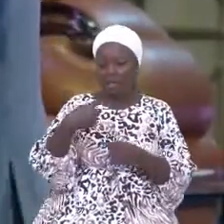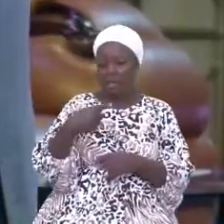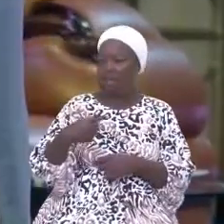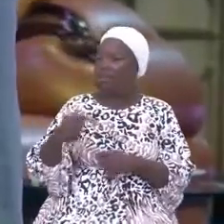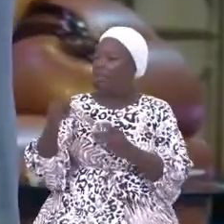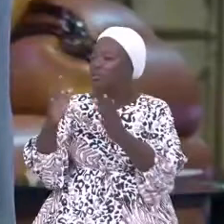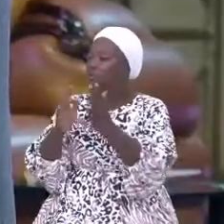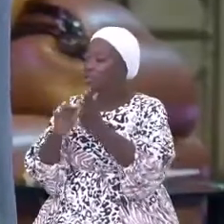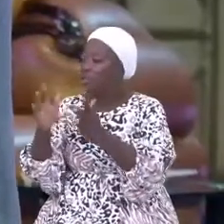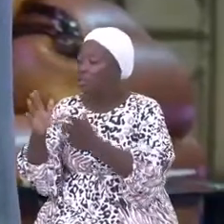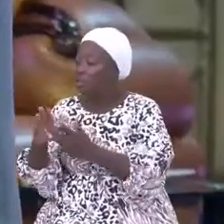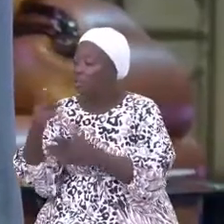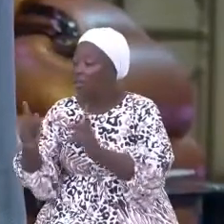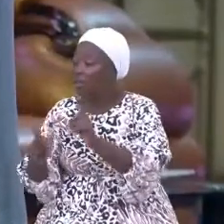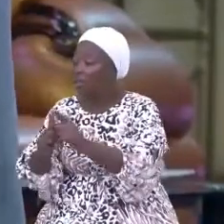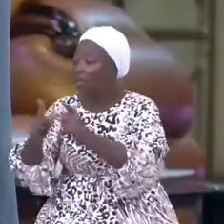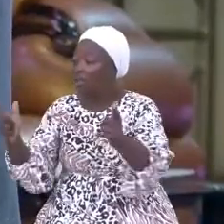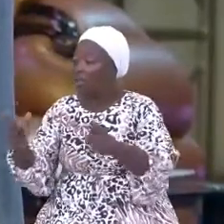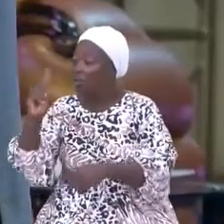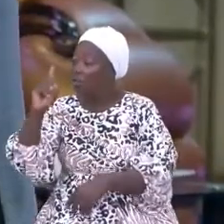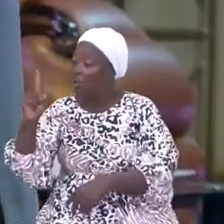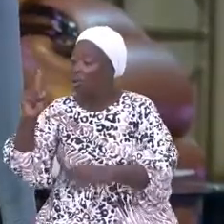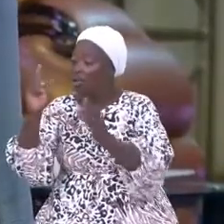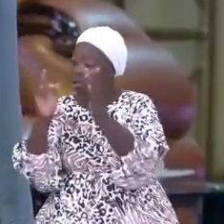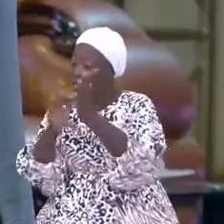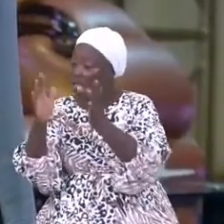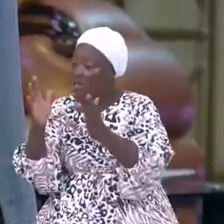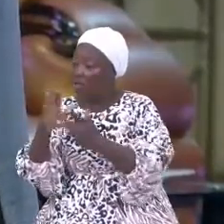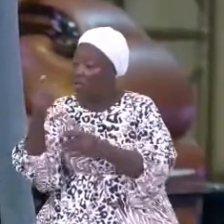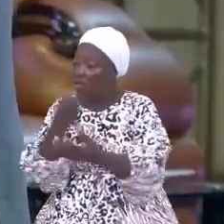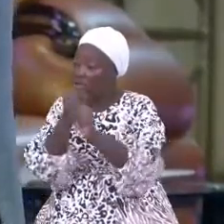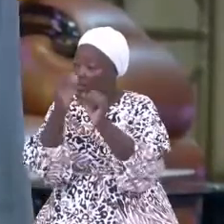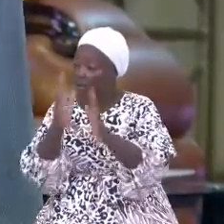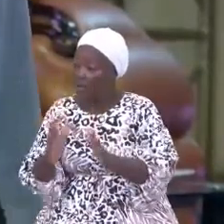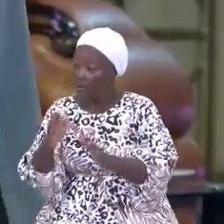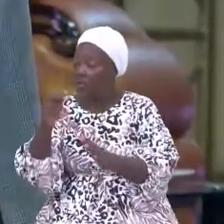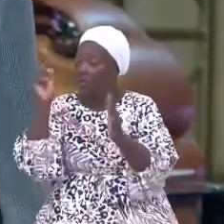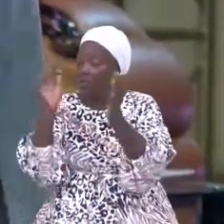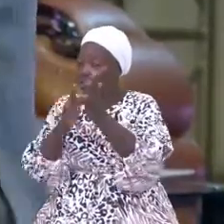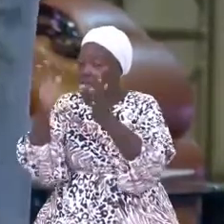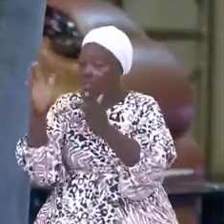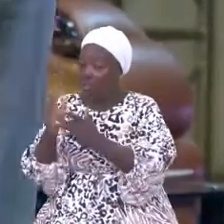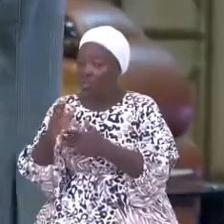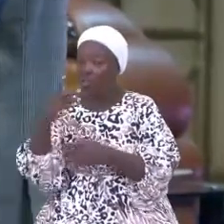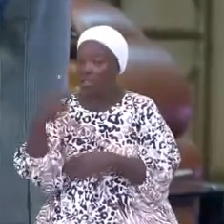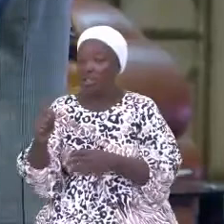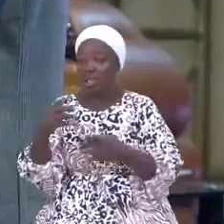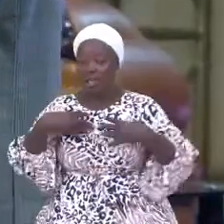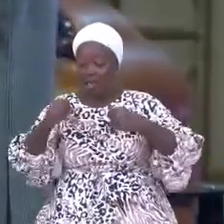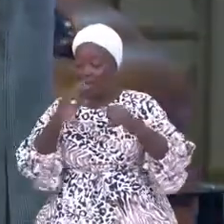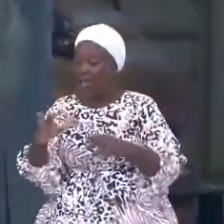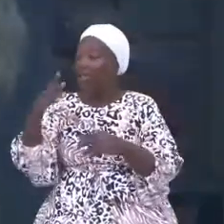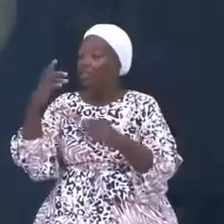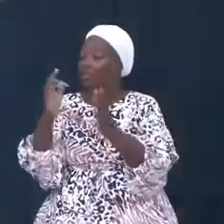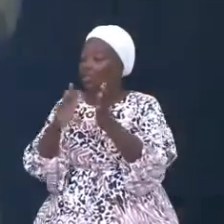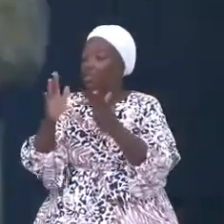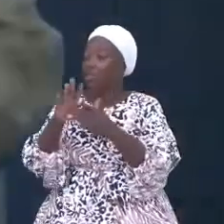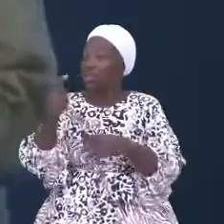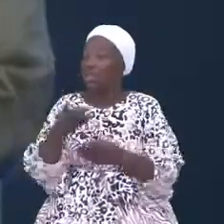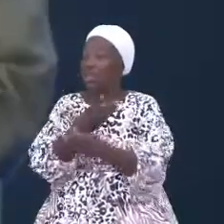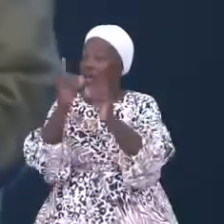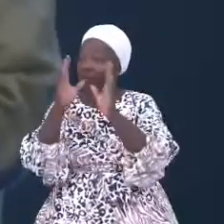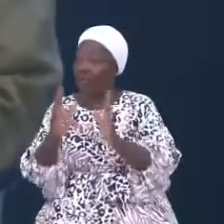Jesus, the great one. Jesus the Savior, Jesus the healer, Jesus the